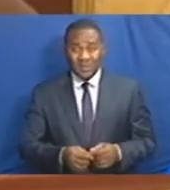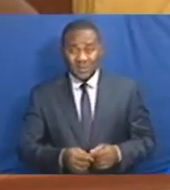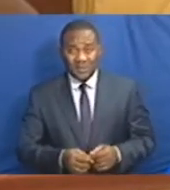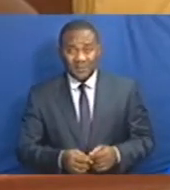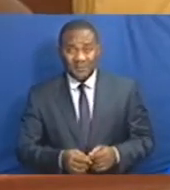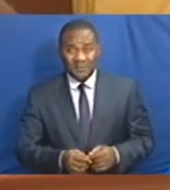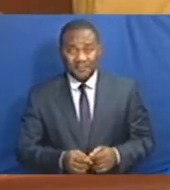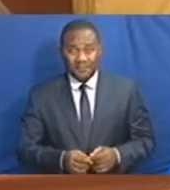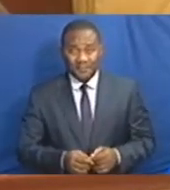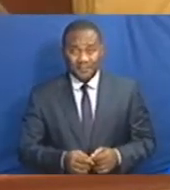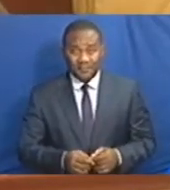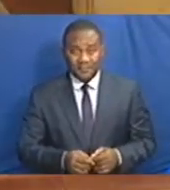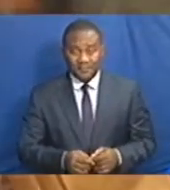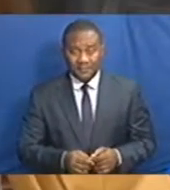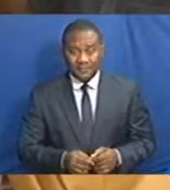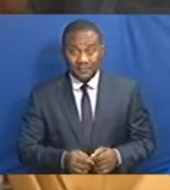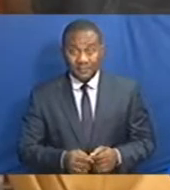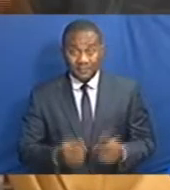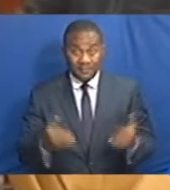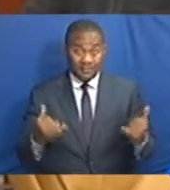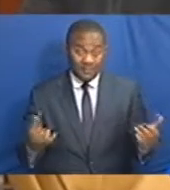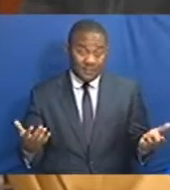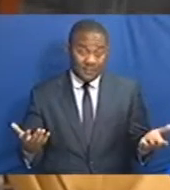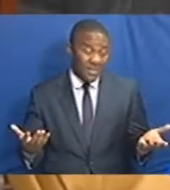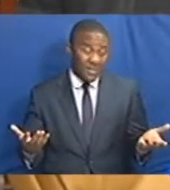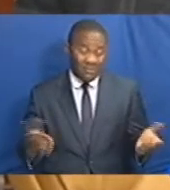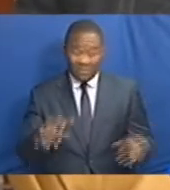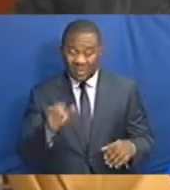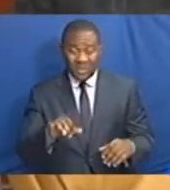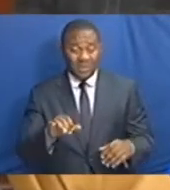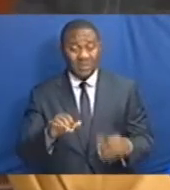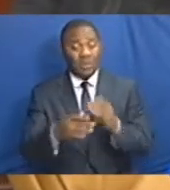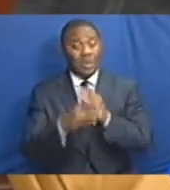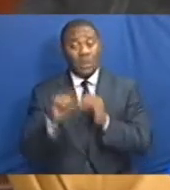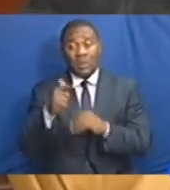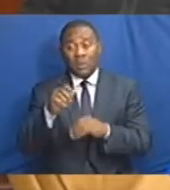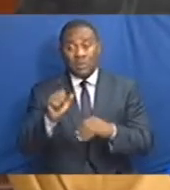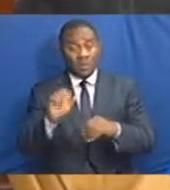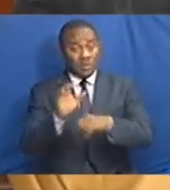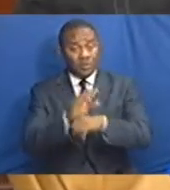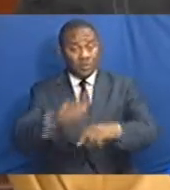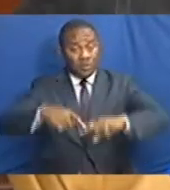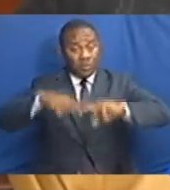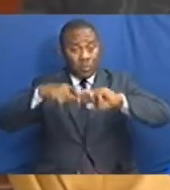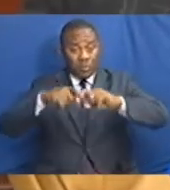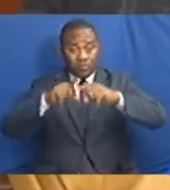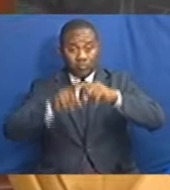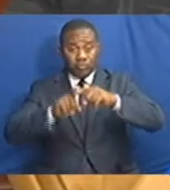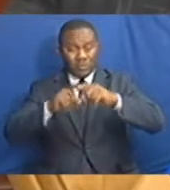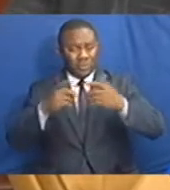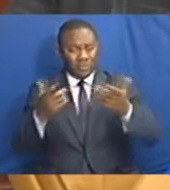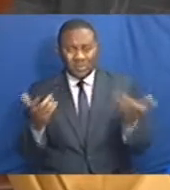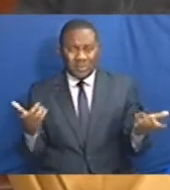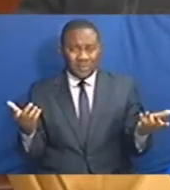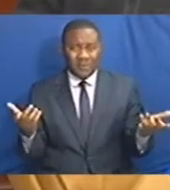and gas business is hanging in the atmosphere. We are saying that